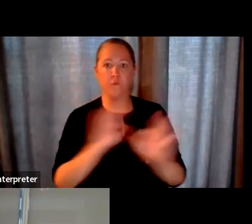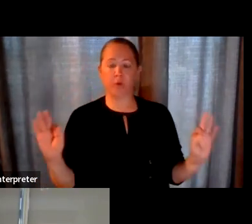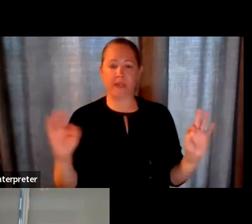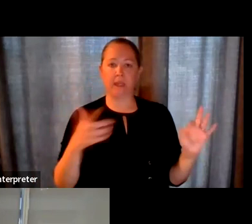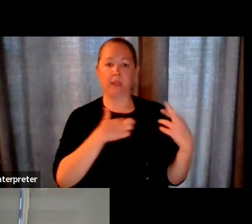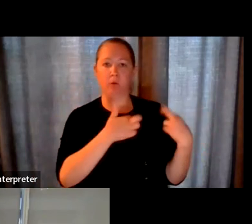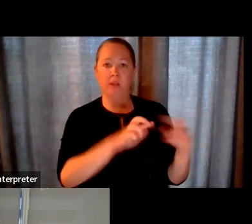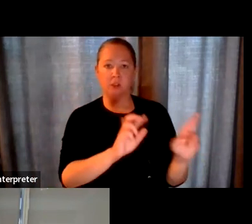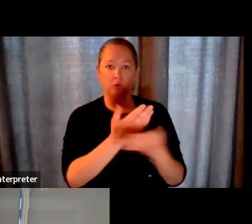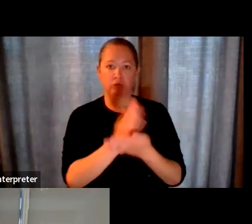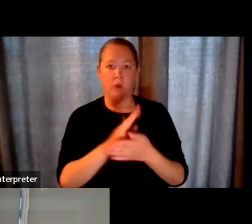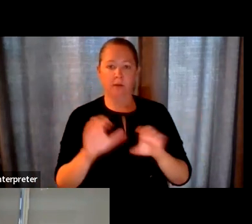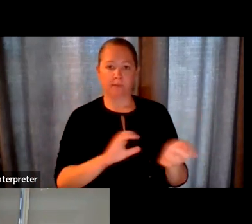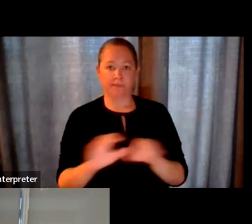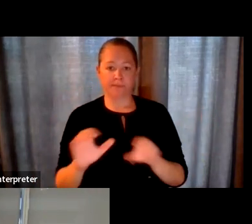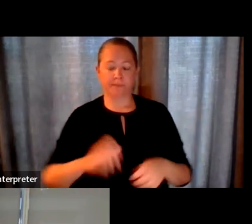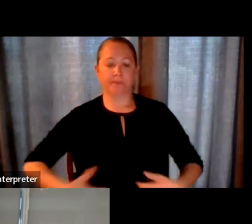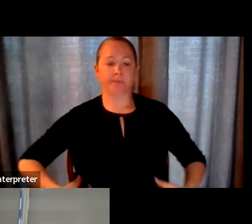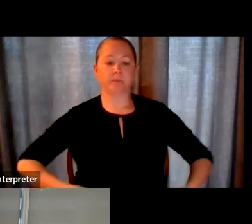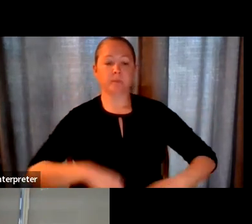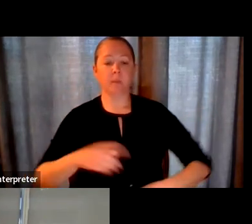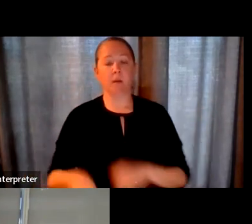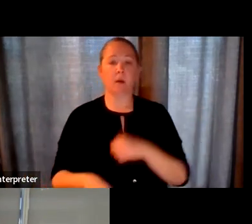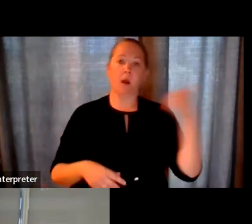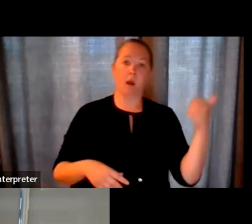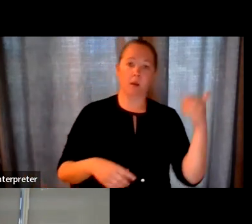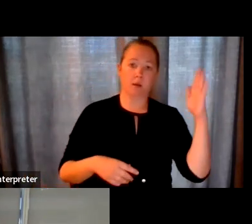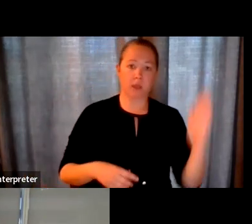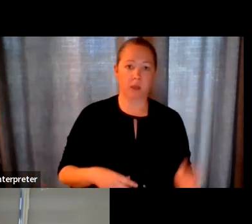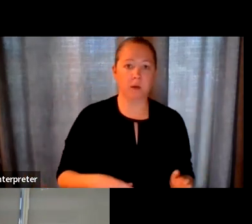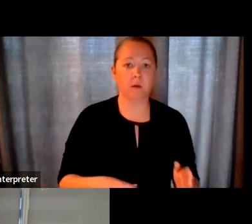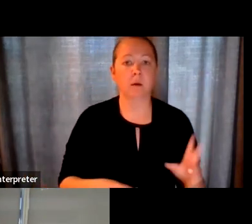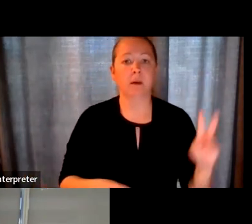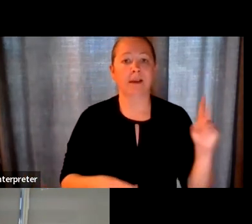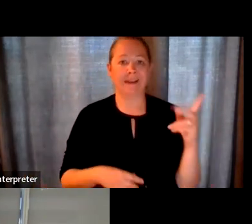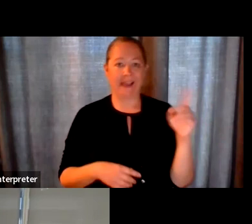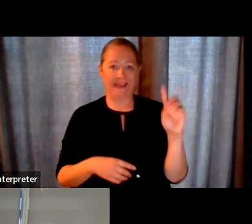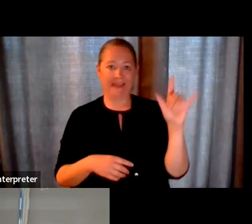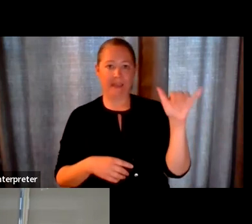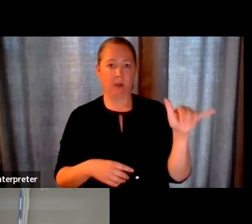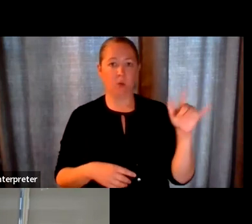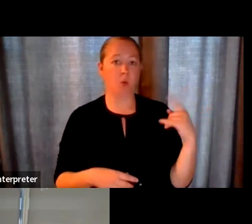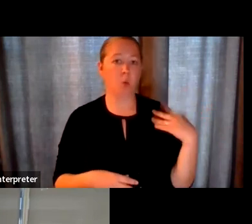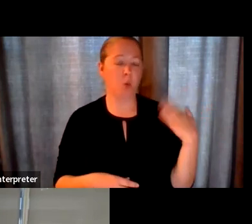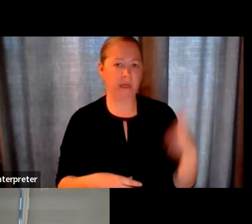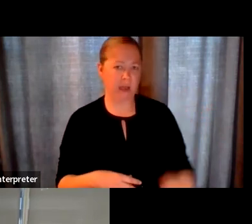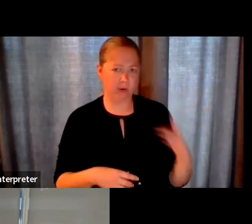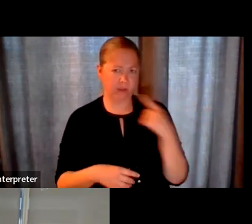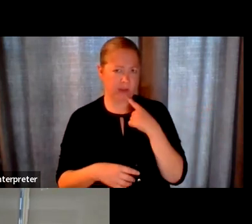Kennedy's First Amendment interest in speaking and praying on the job. We're not arguing, and we never argued that his interests